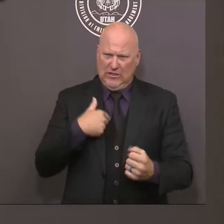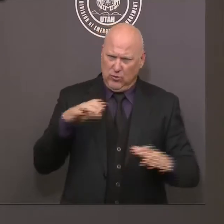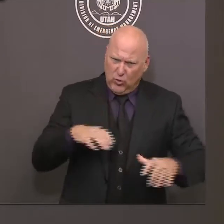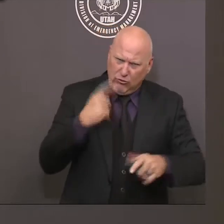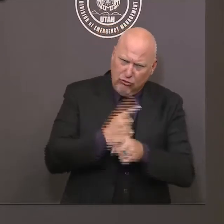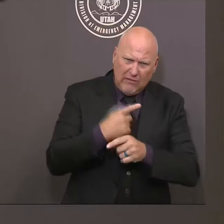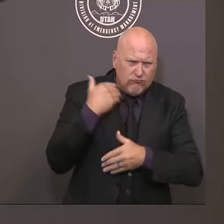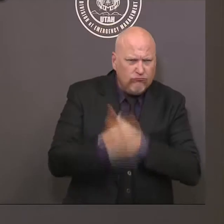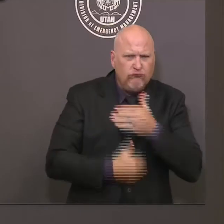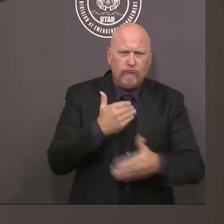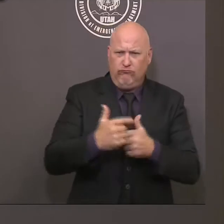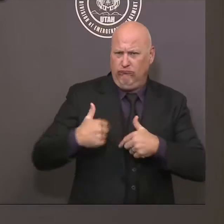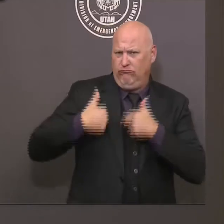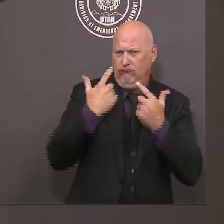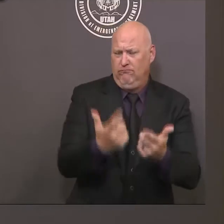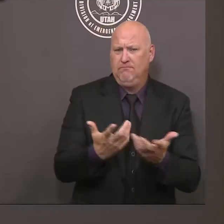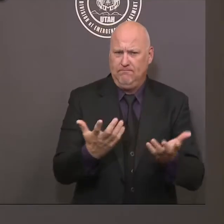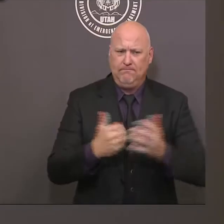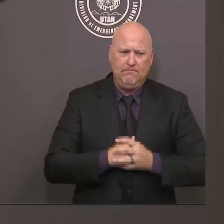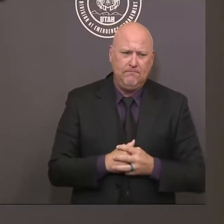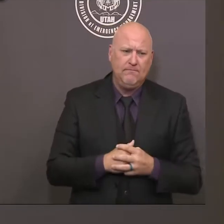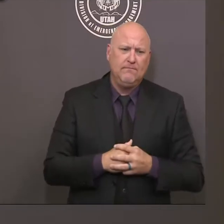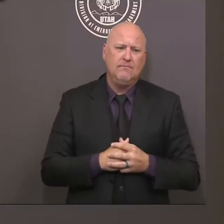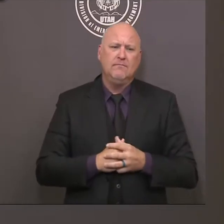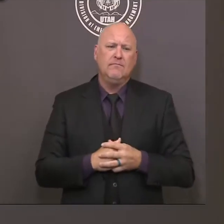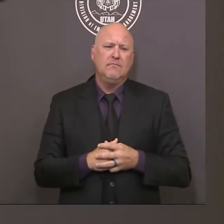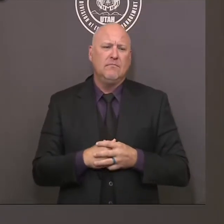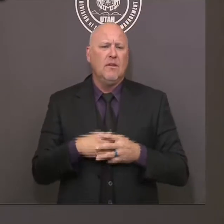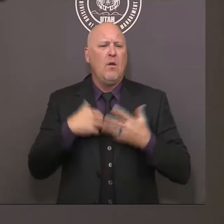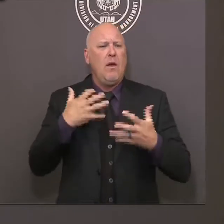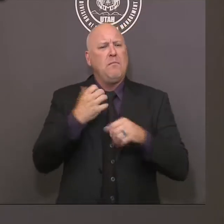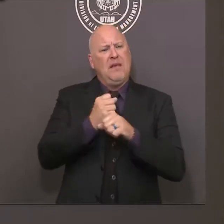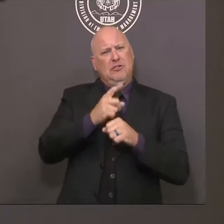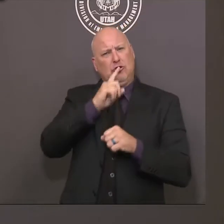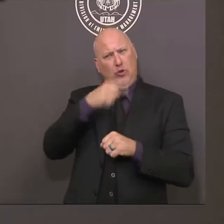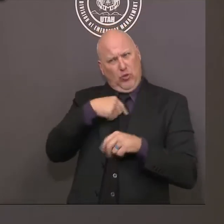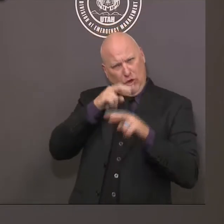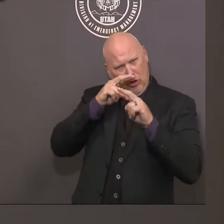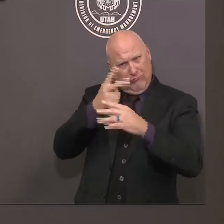Utah's long-term health and prosperity as we move forward. Thank you.